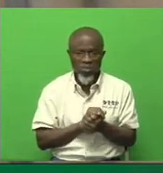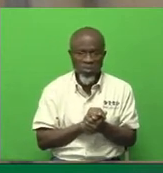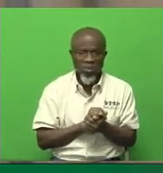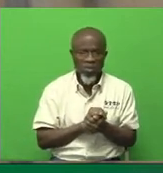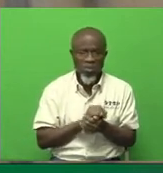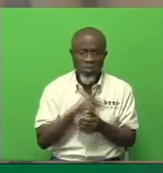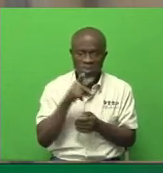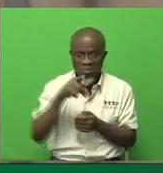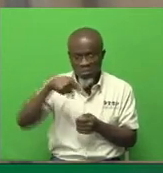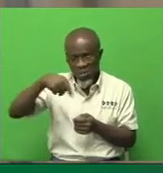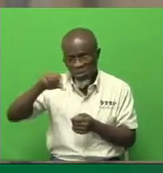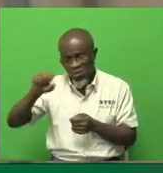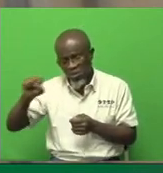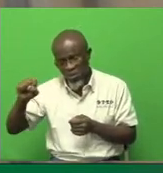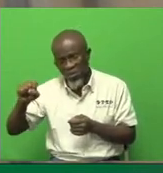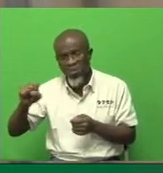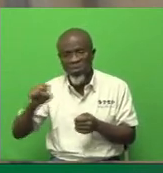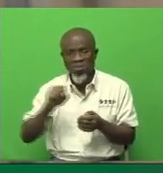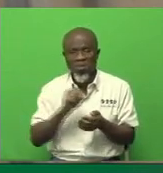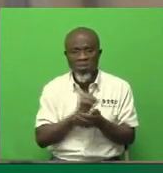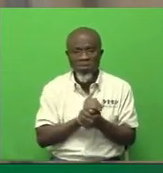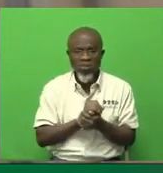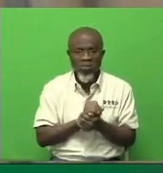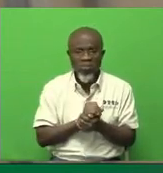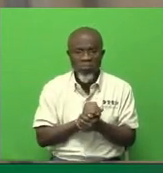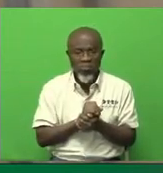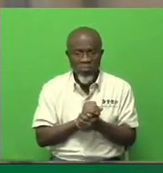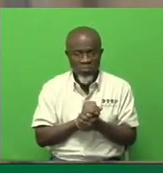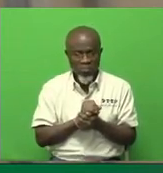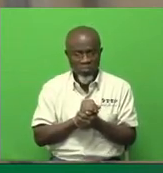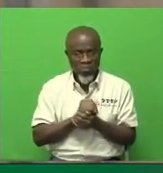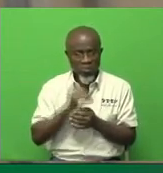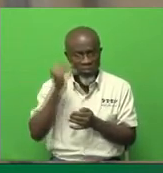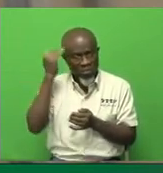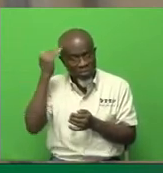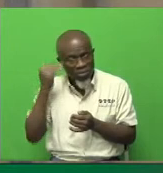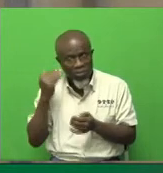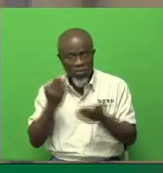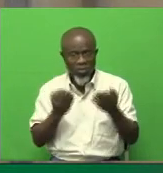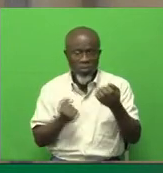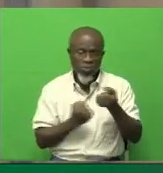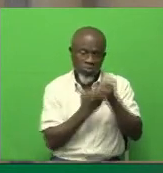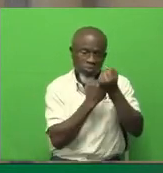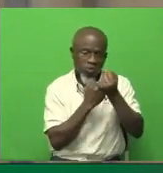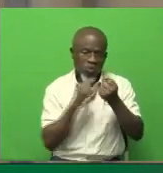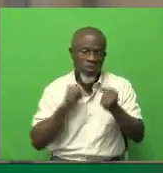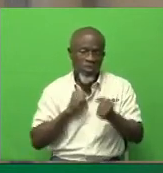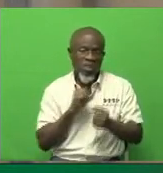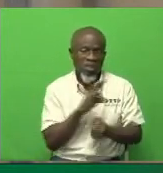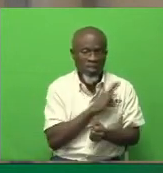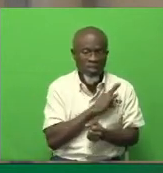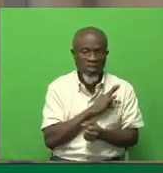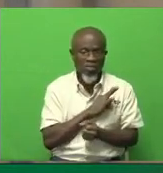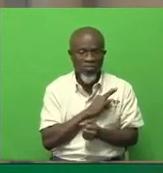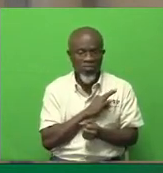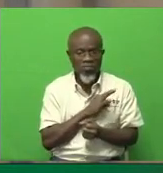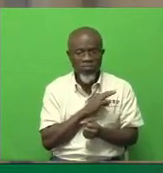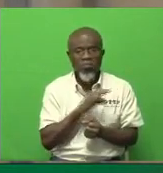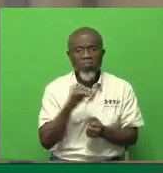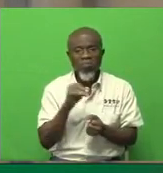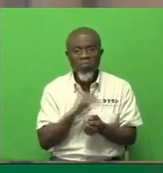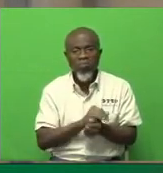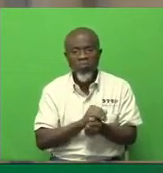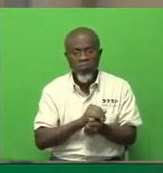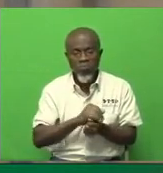DPSS and I want to call the heads and support staff of the Departments that make up the ministry because Madam speaker